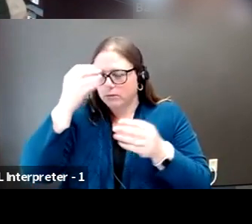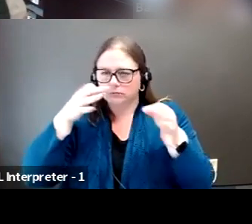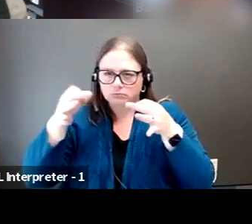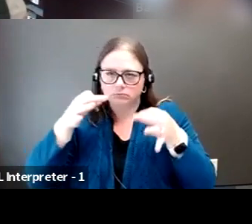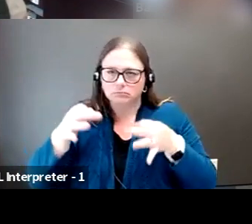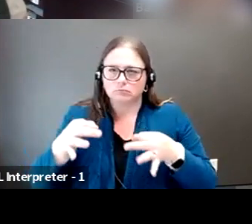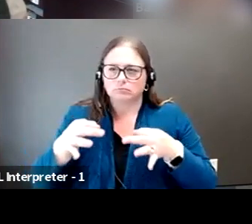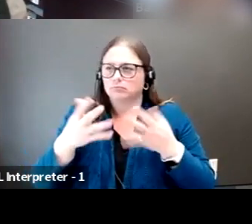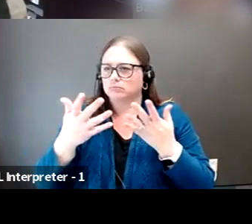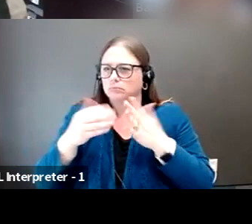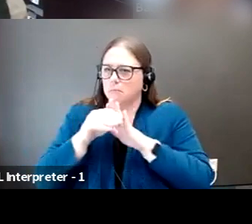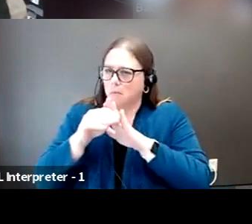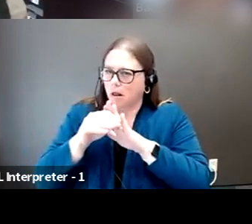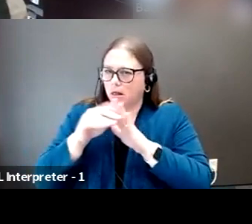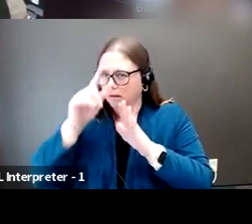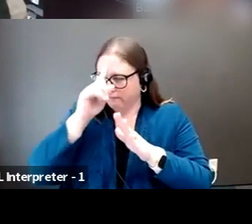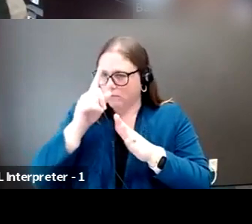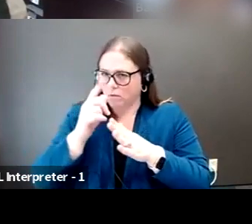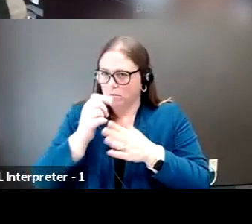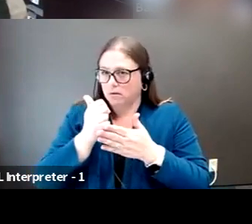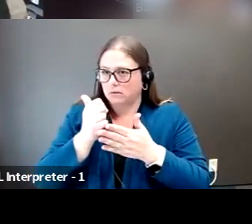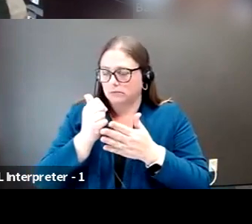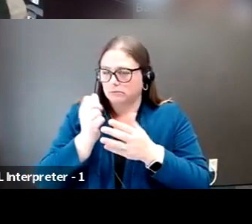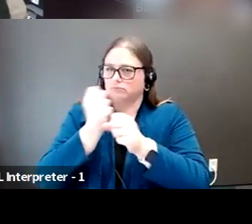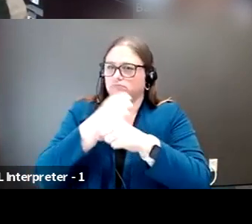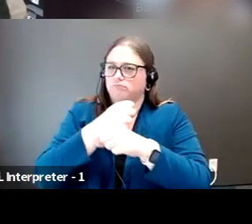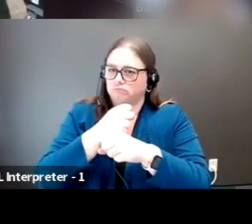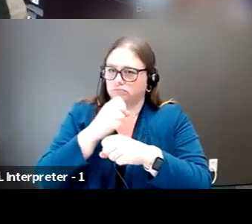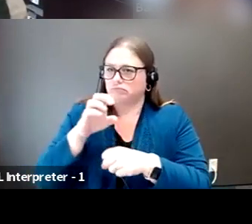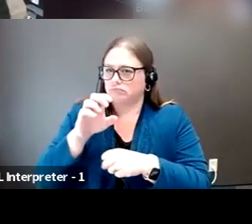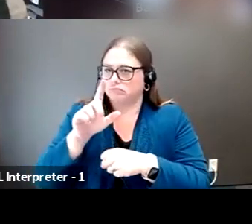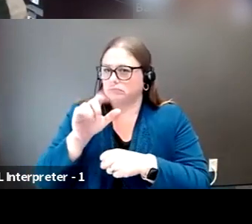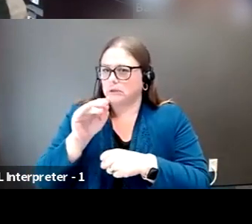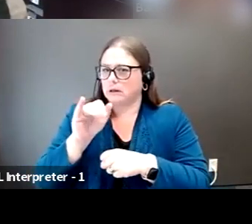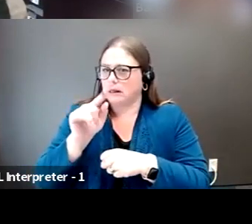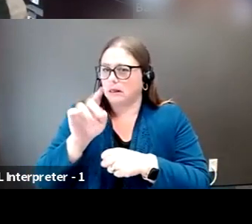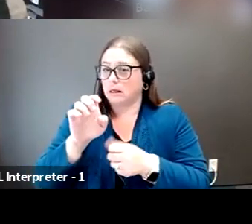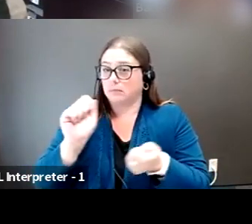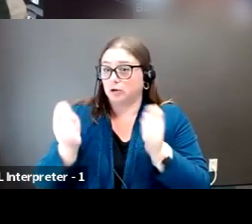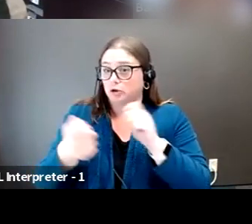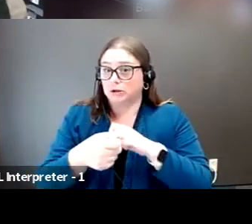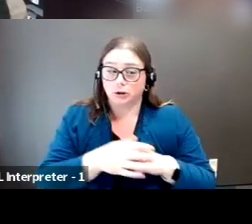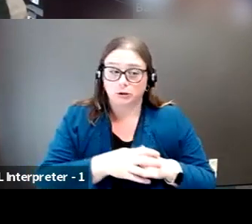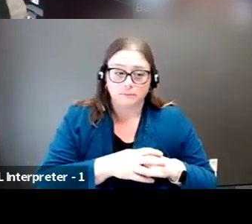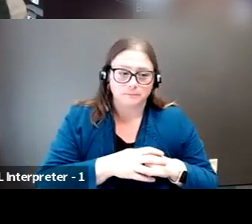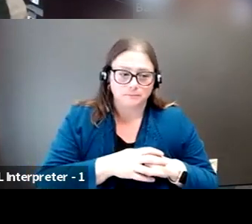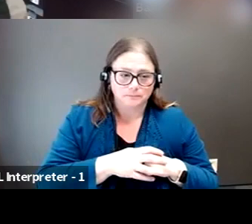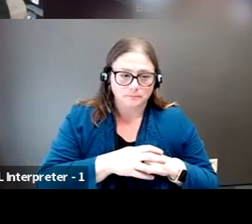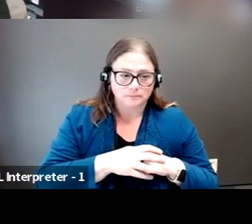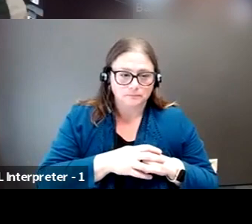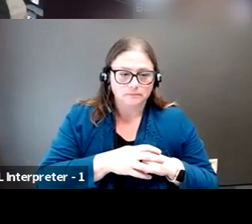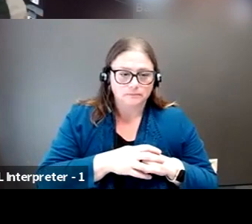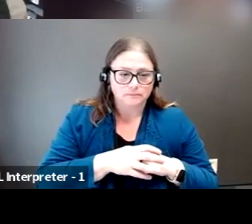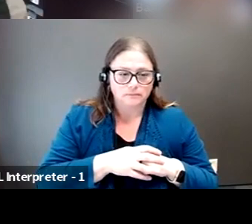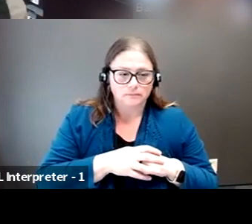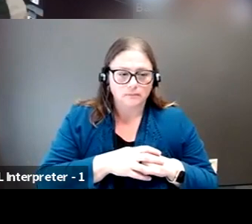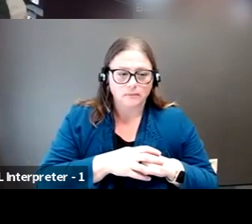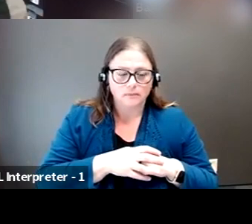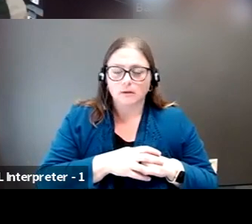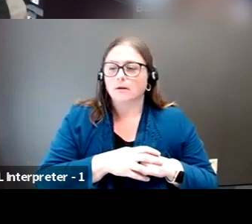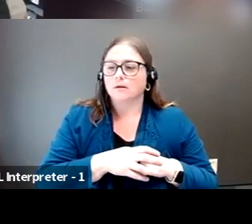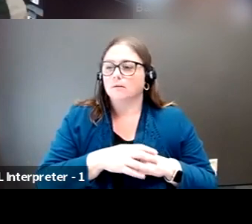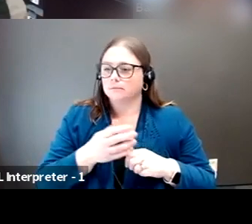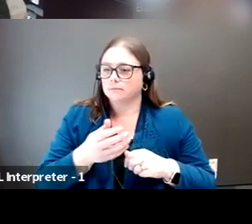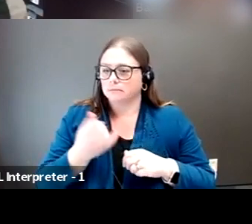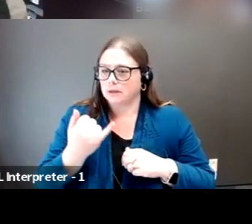fighting climate change. Thank you. Awesome. I'm going to go to two questions that are in the